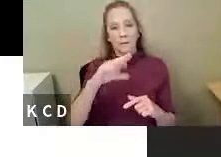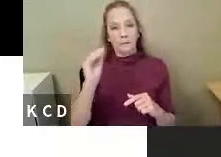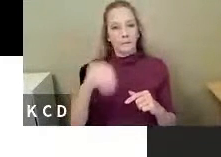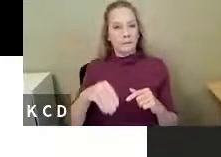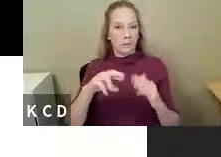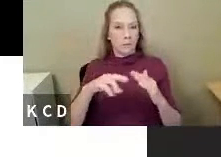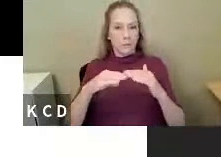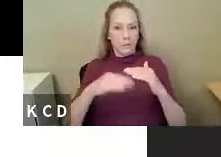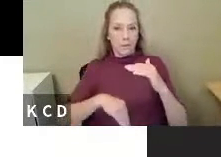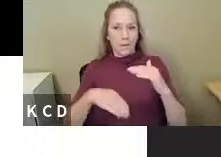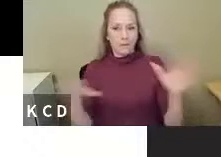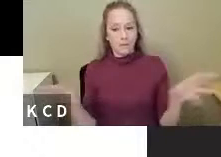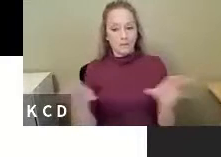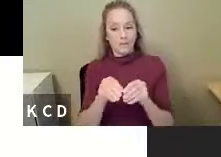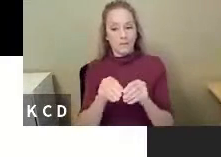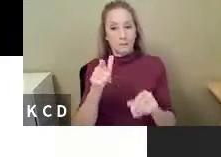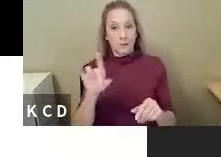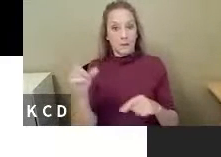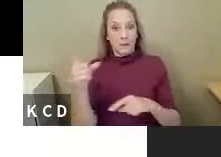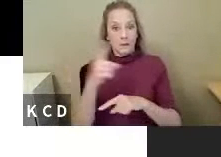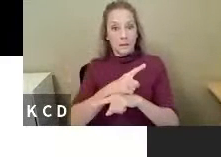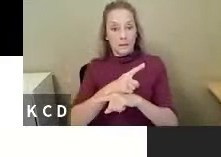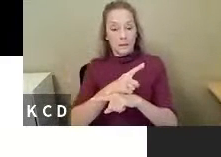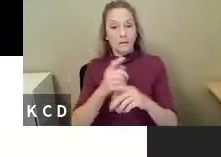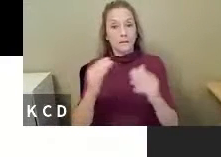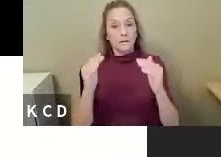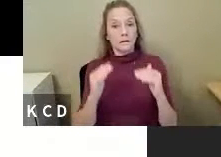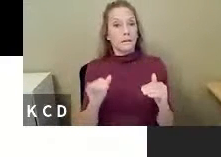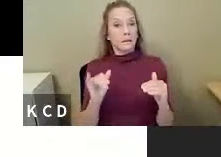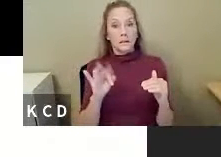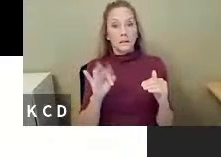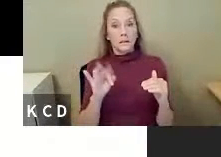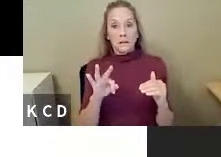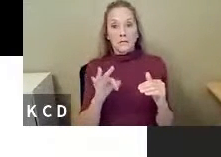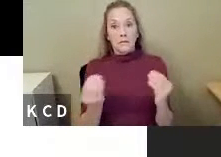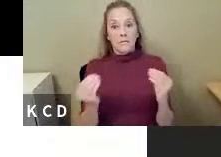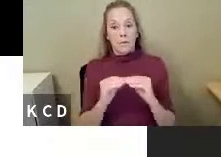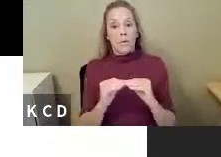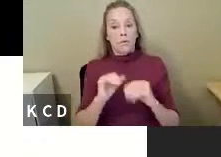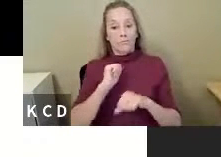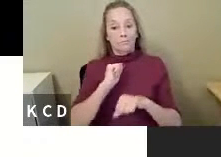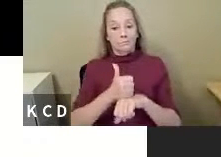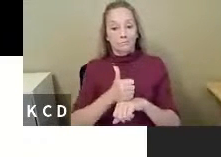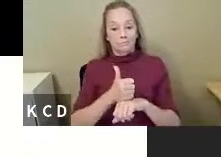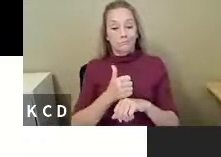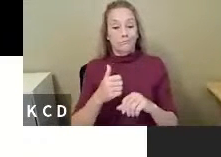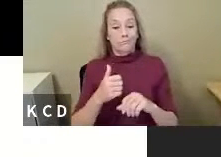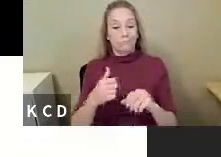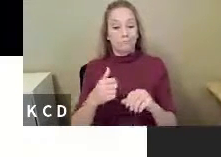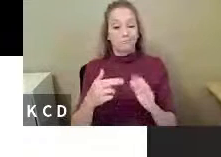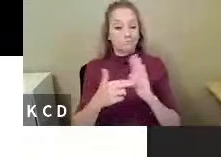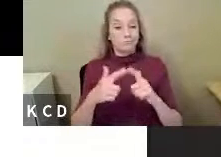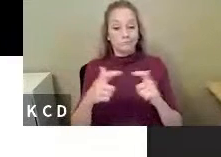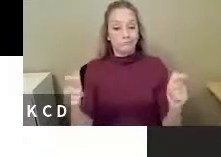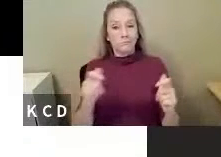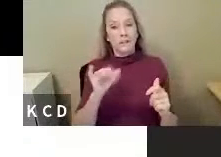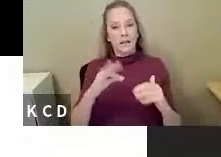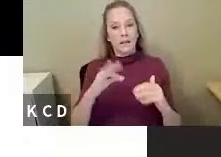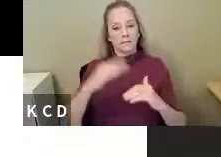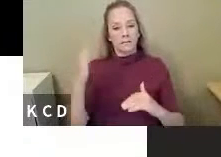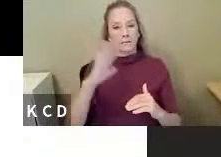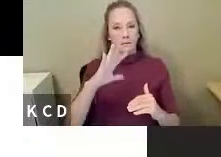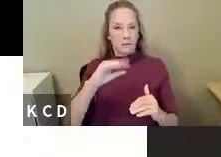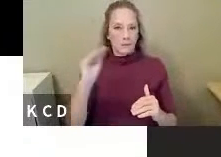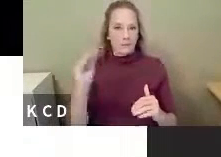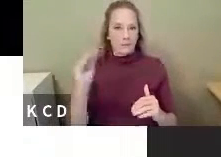days, and changing things in a different way, putting more things in place at 5% or greater